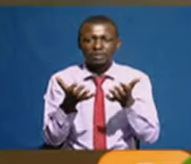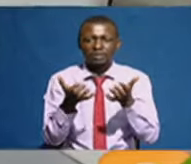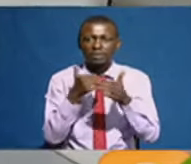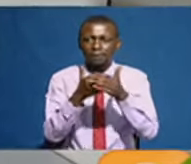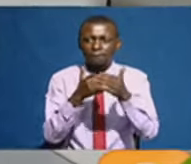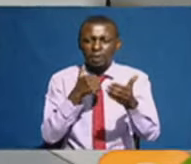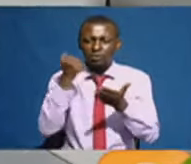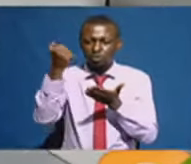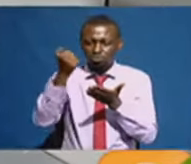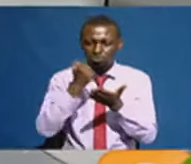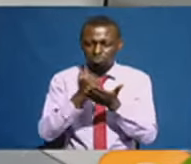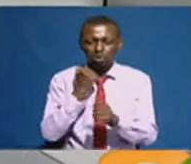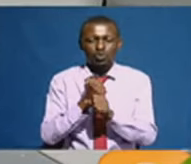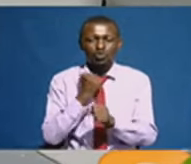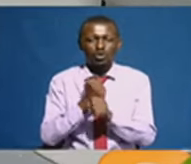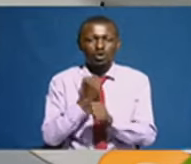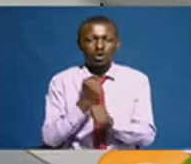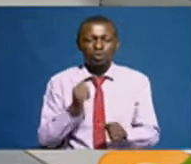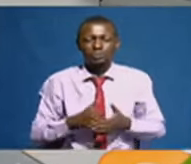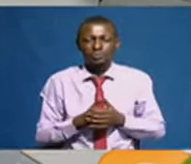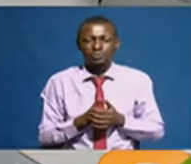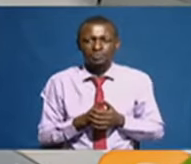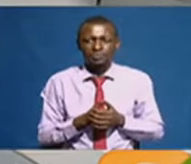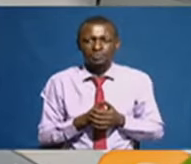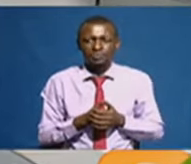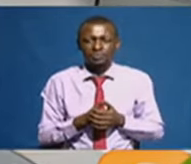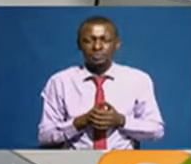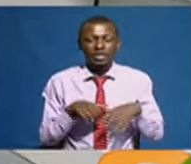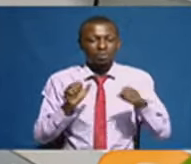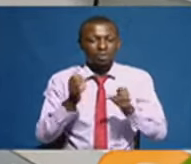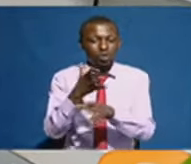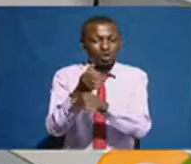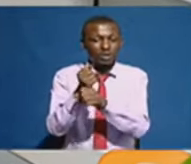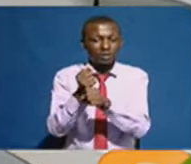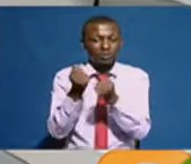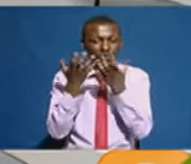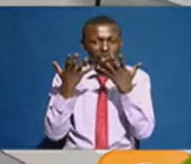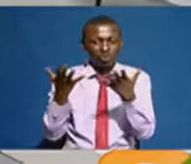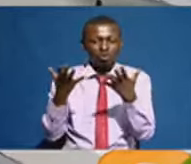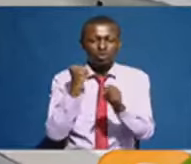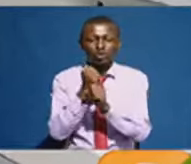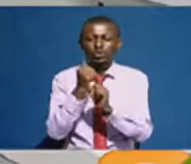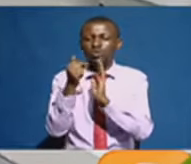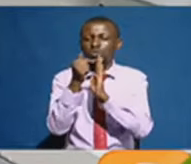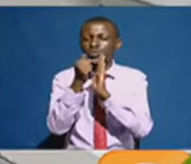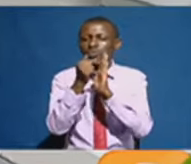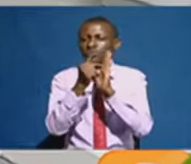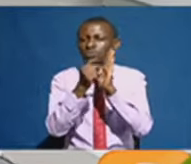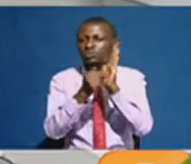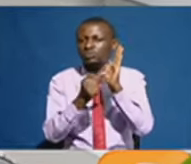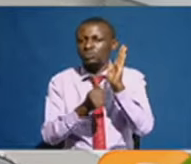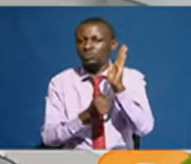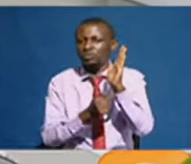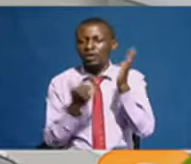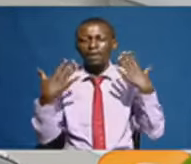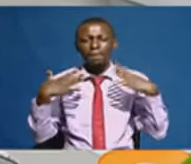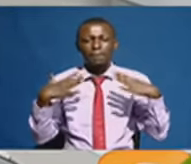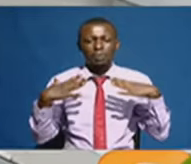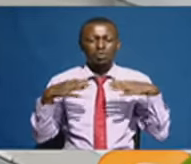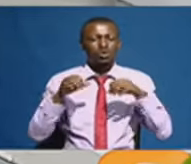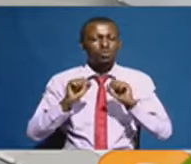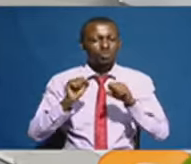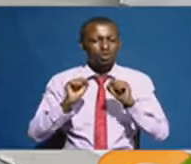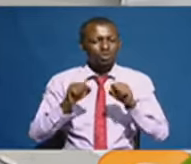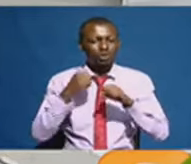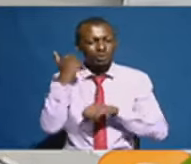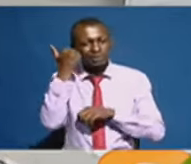employment. Exactly. For which means you actually trust them enough to tell them, okay, and then infanye kazi, we're giving you human life. Tunapatia